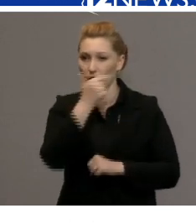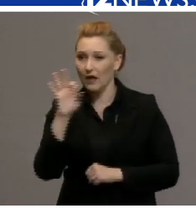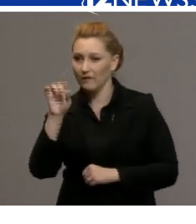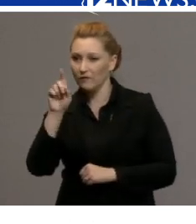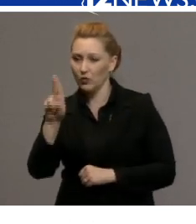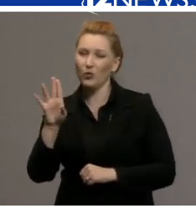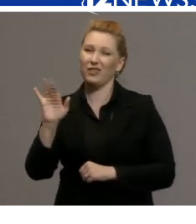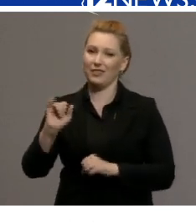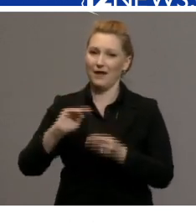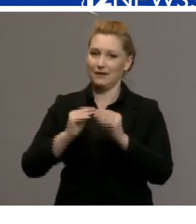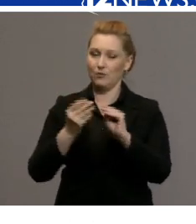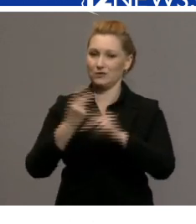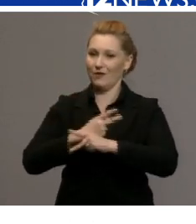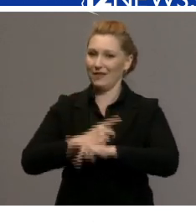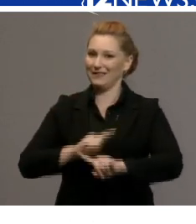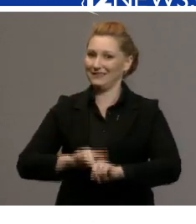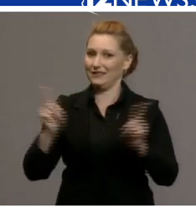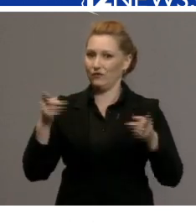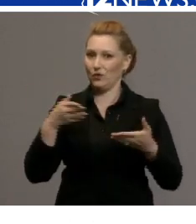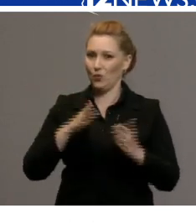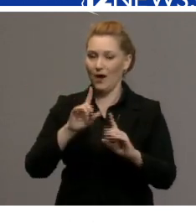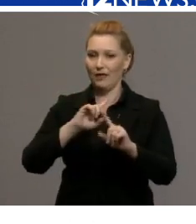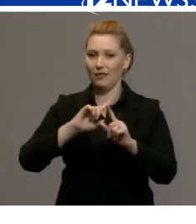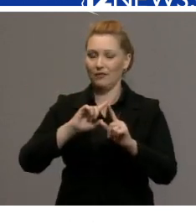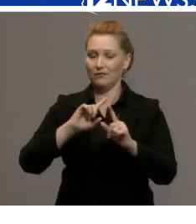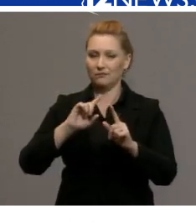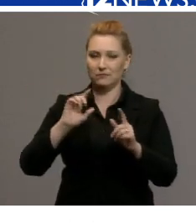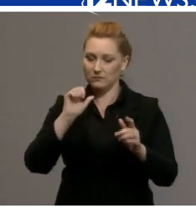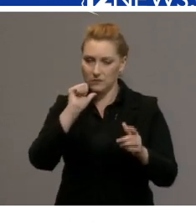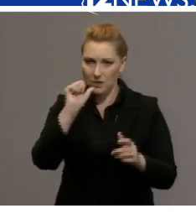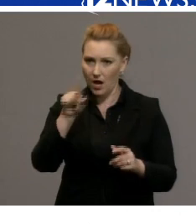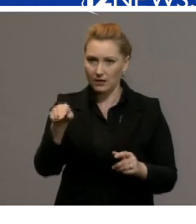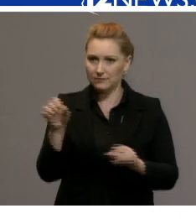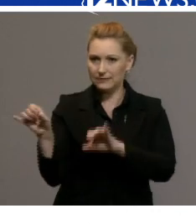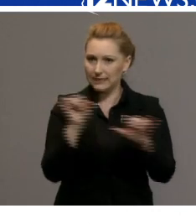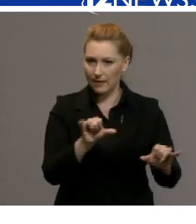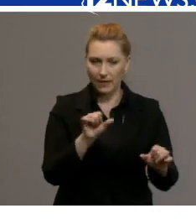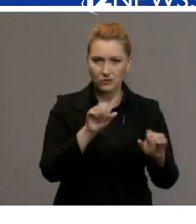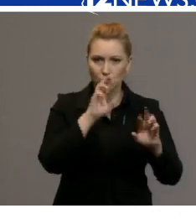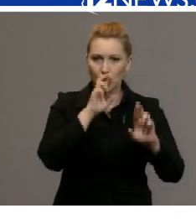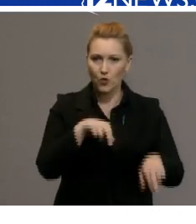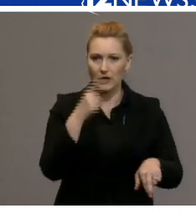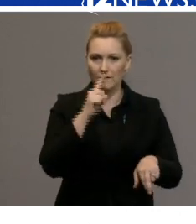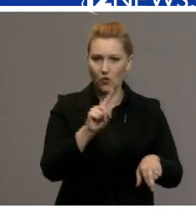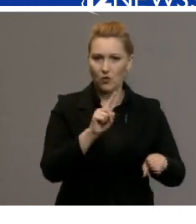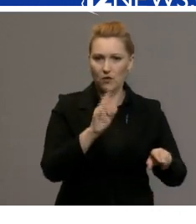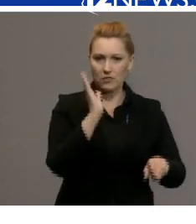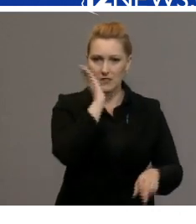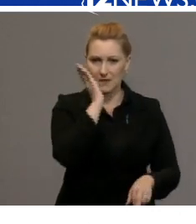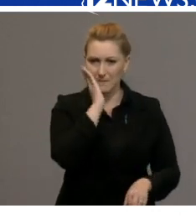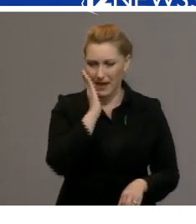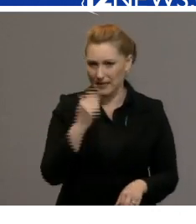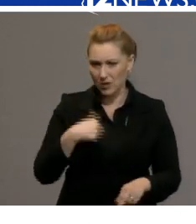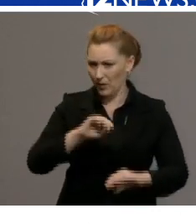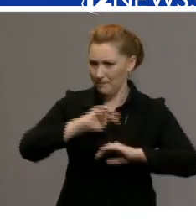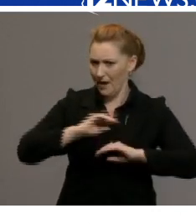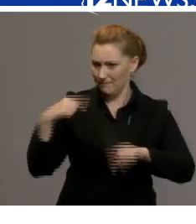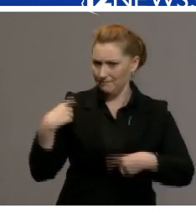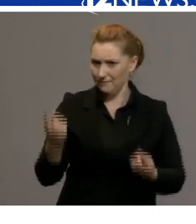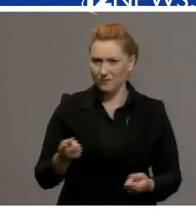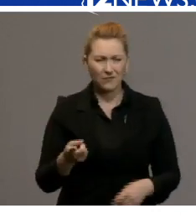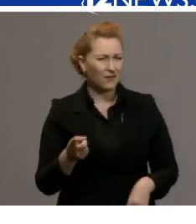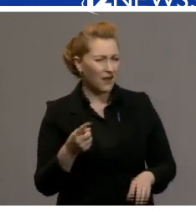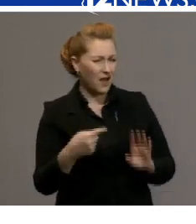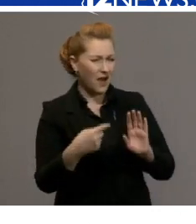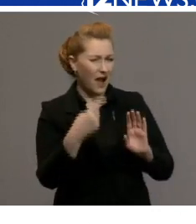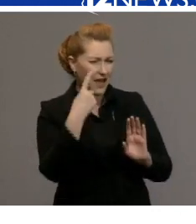the reporting of the beds. And we have clearly met that for quite a while. I think it said syndromic cases on that as well.